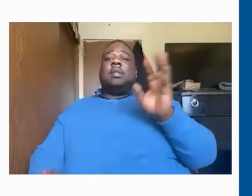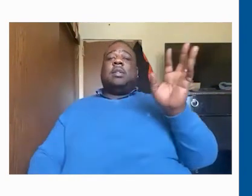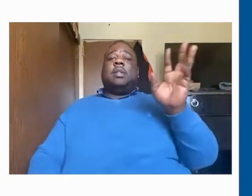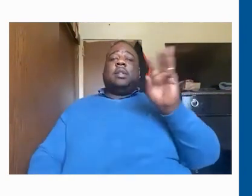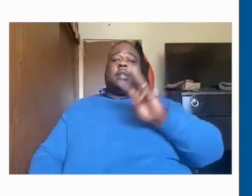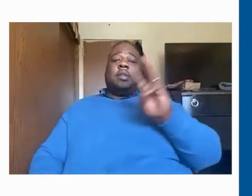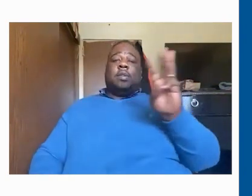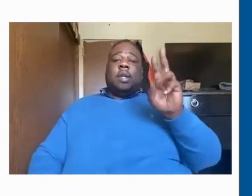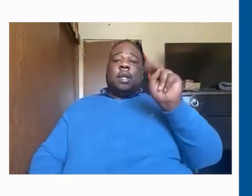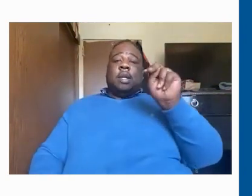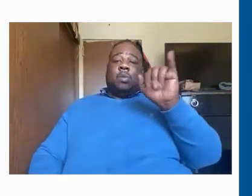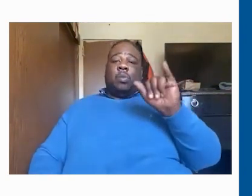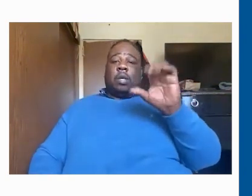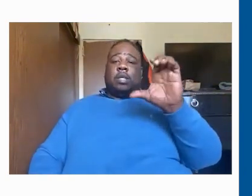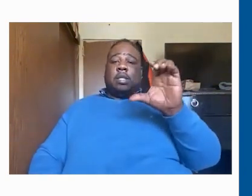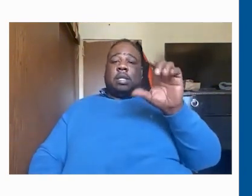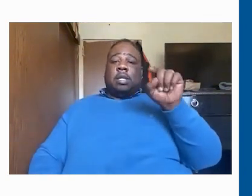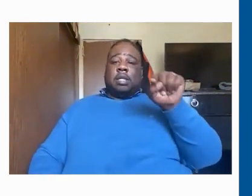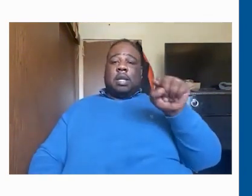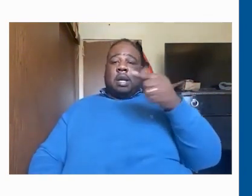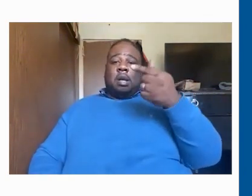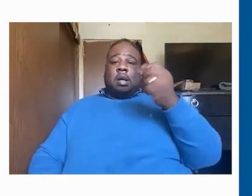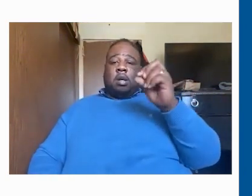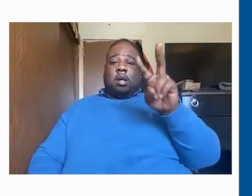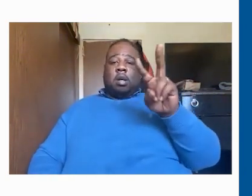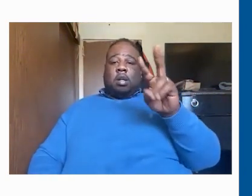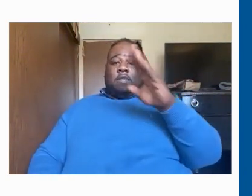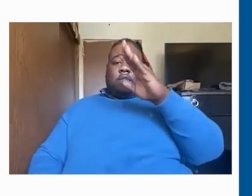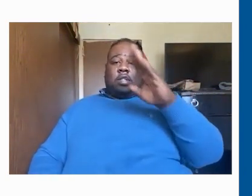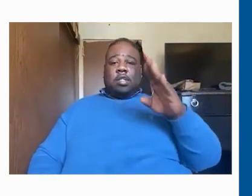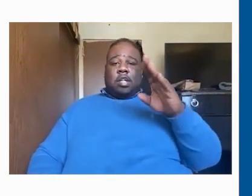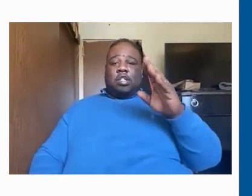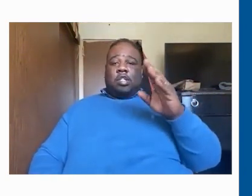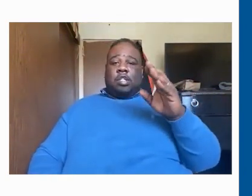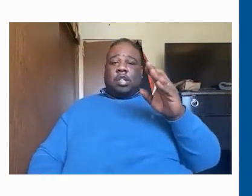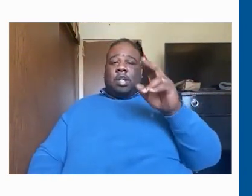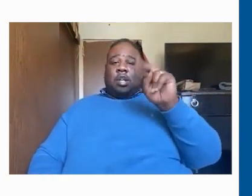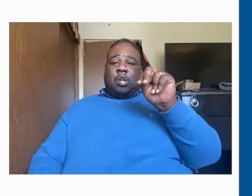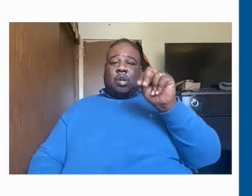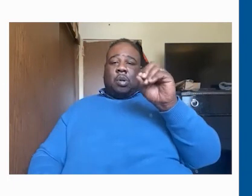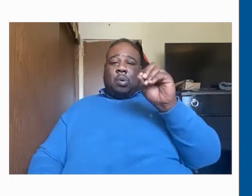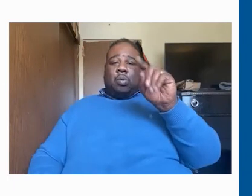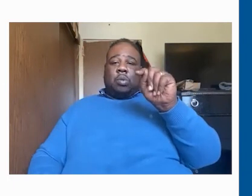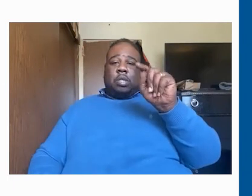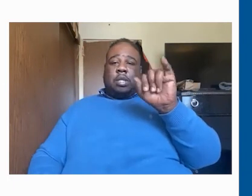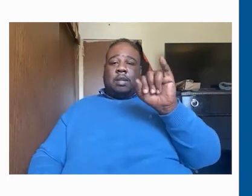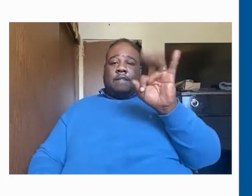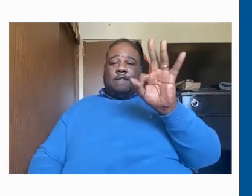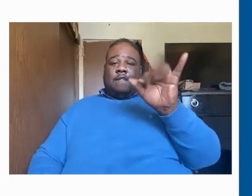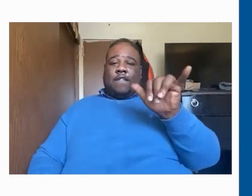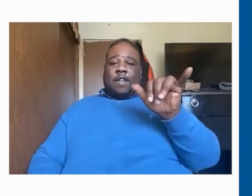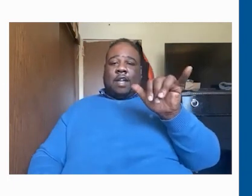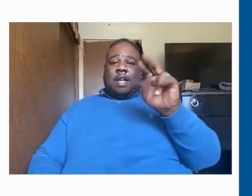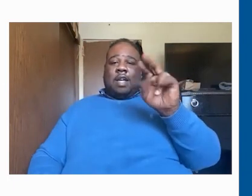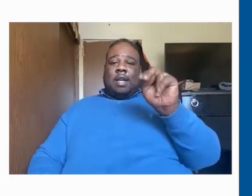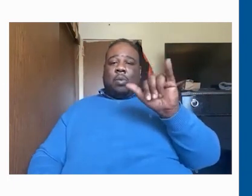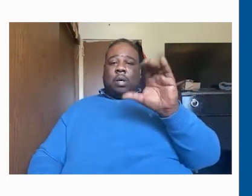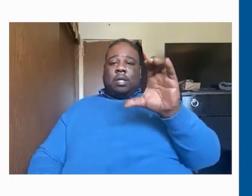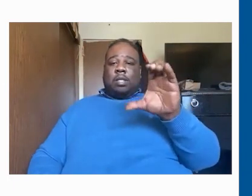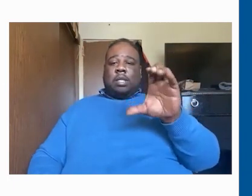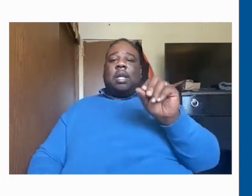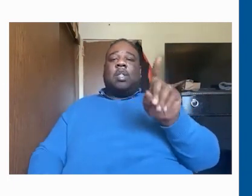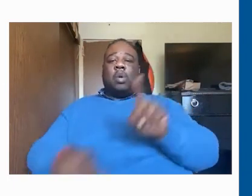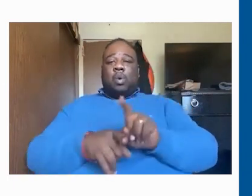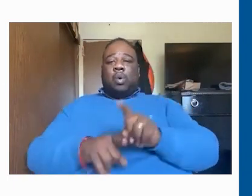nyc.gov/notify NYC. That's Follow on Twitter Mhm. at notify NYC. And it also has a call for